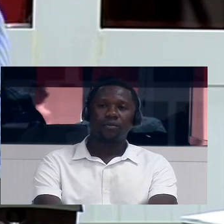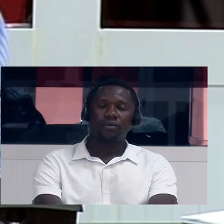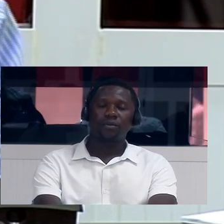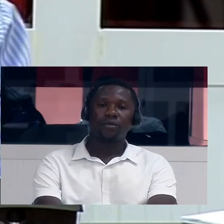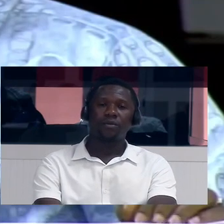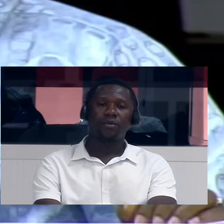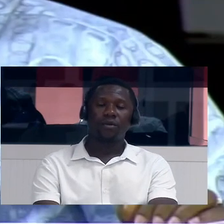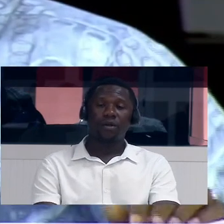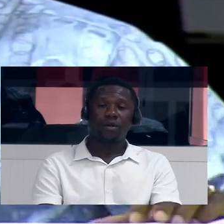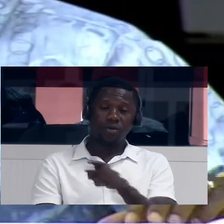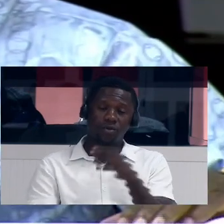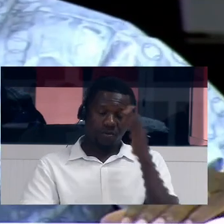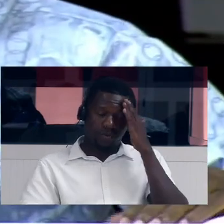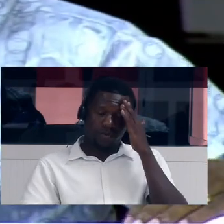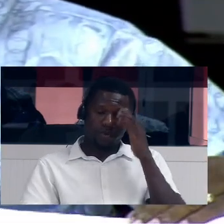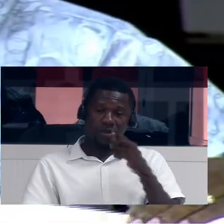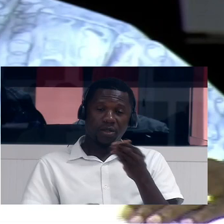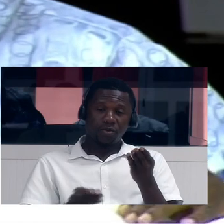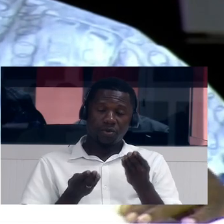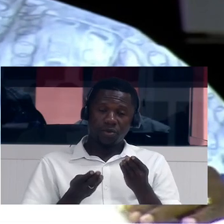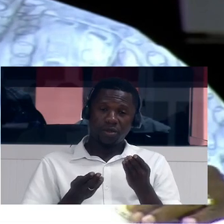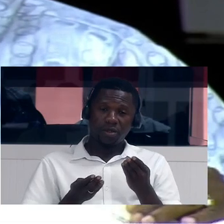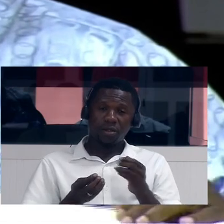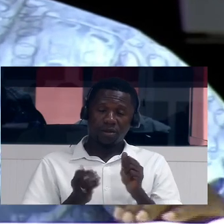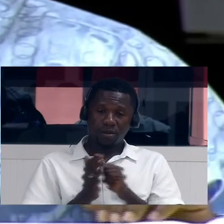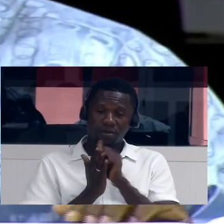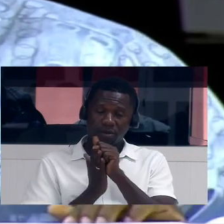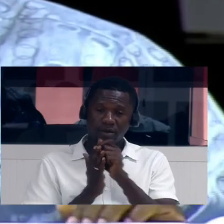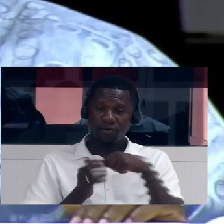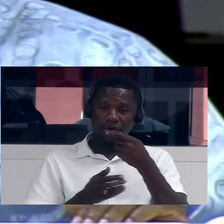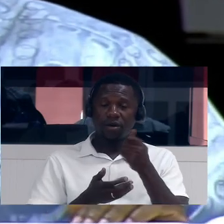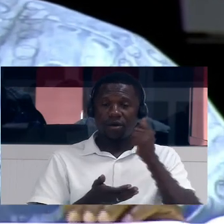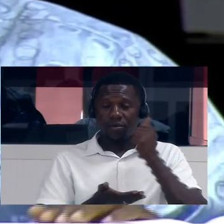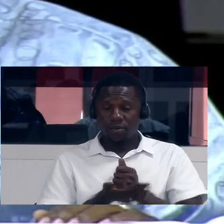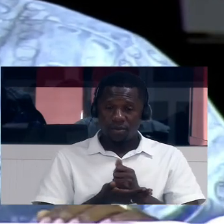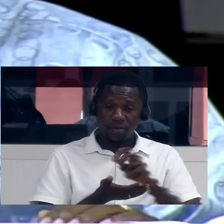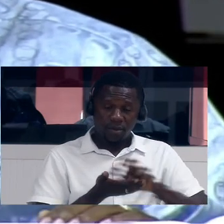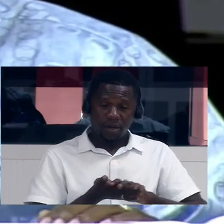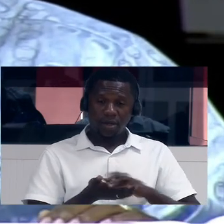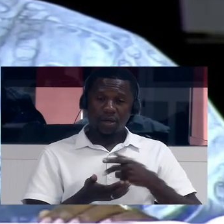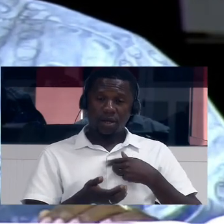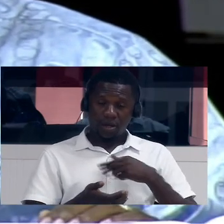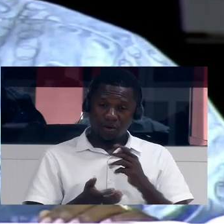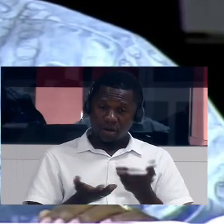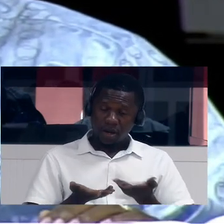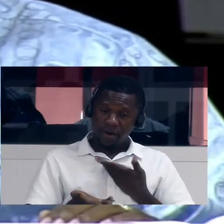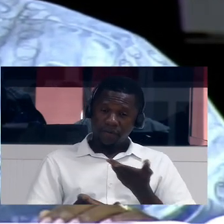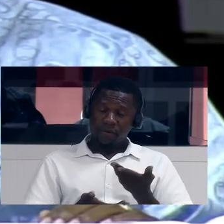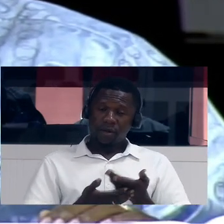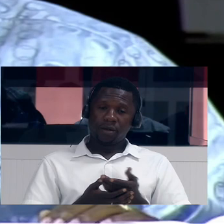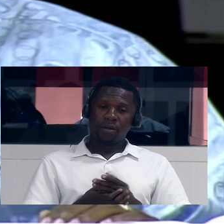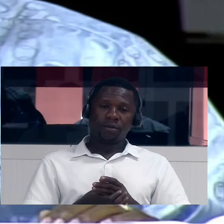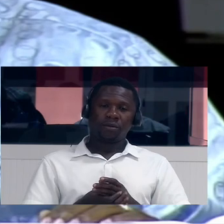As far as you know, did the students apply for a permit at all? Not that I am aware